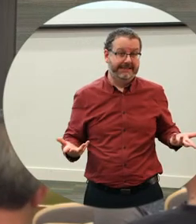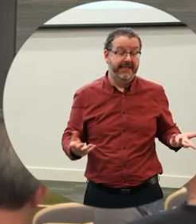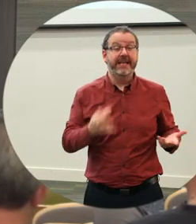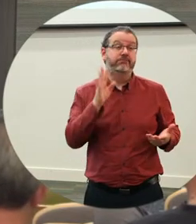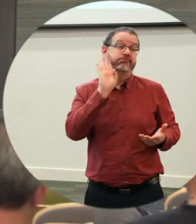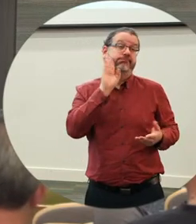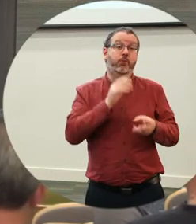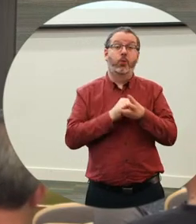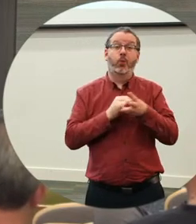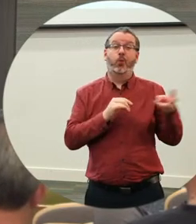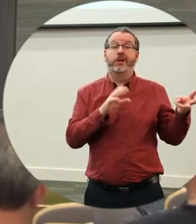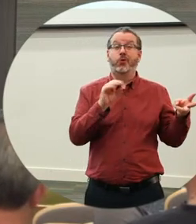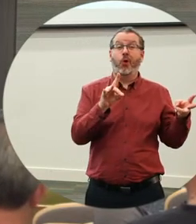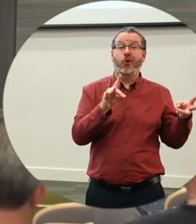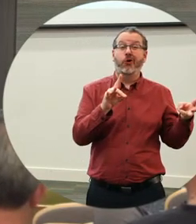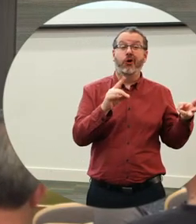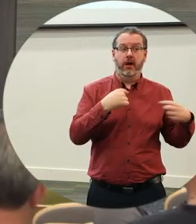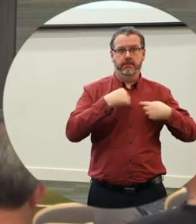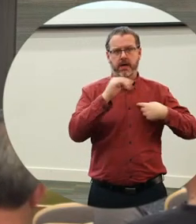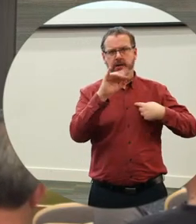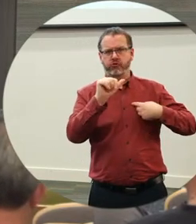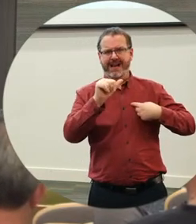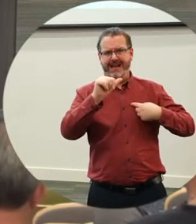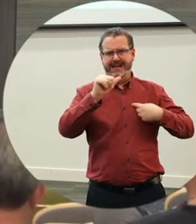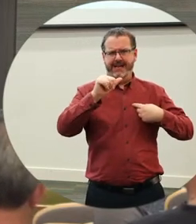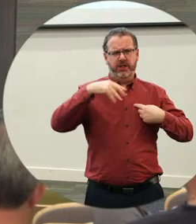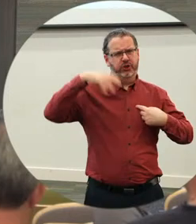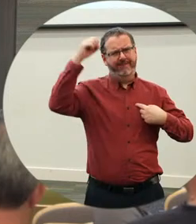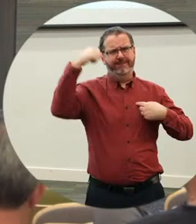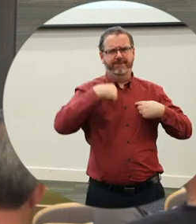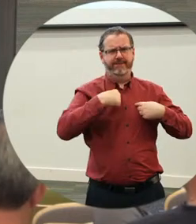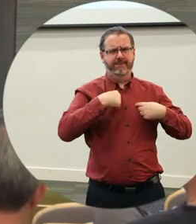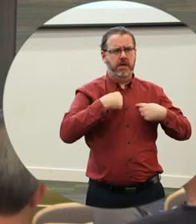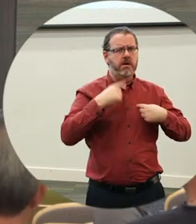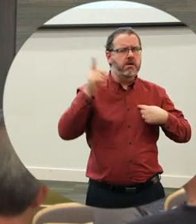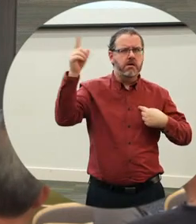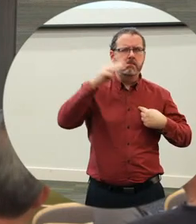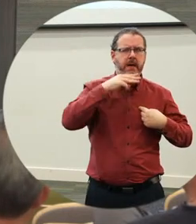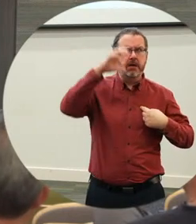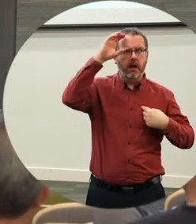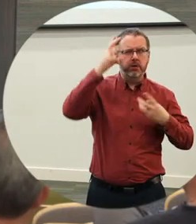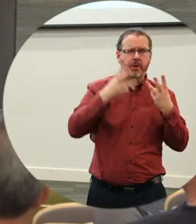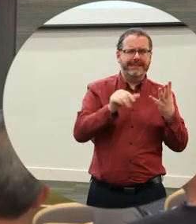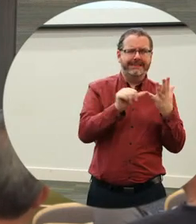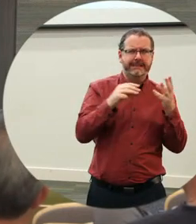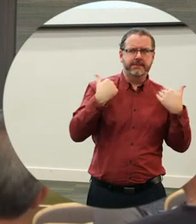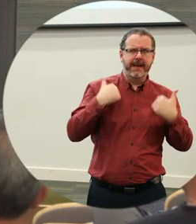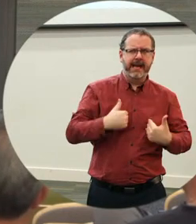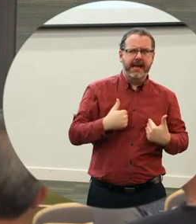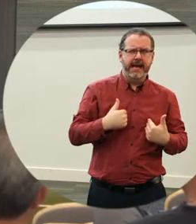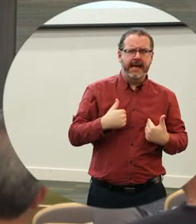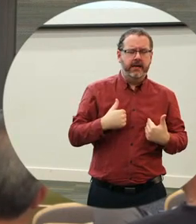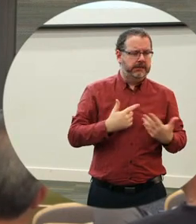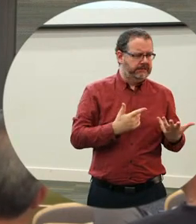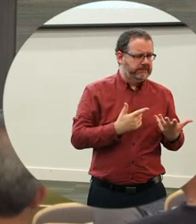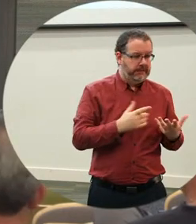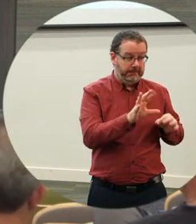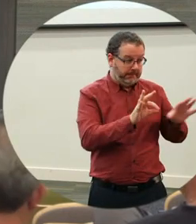West Cork, and you're told Collins wants six fellas above in Dublin, you weren't going to send him your best six